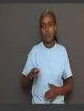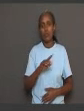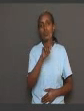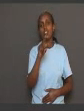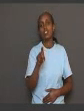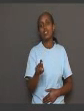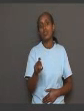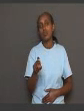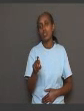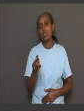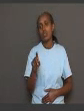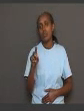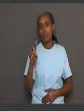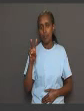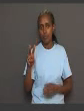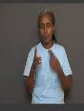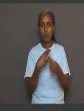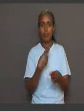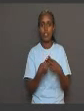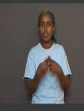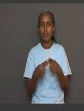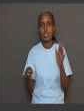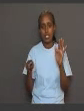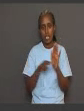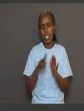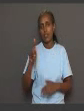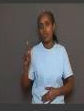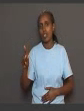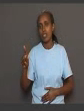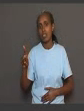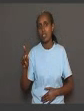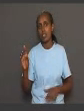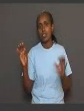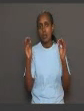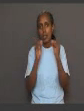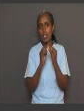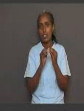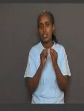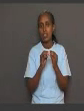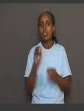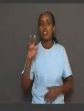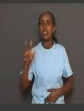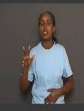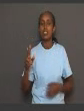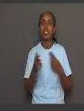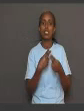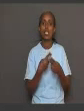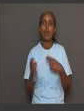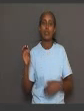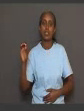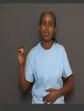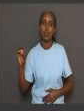equation 2 times -1 plus 3